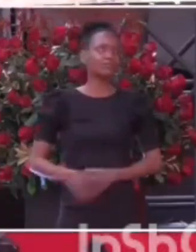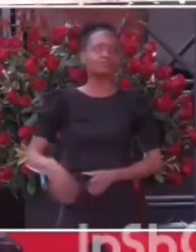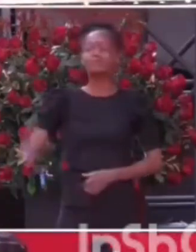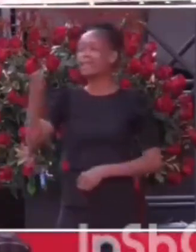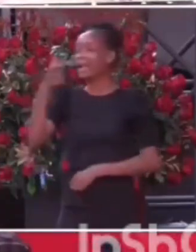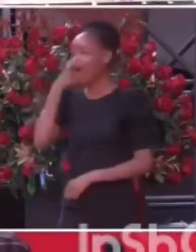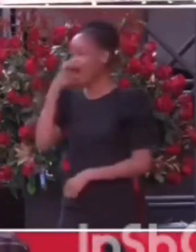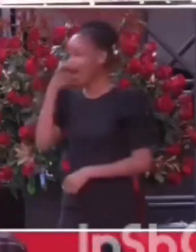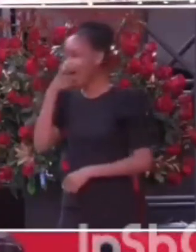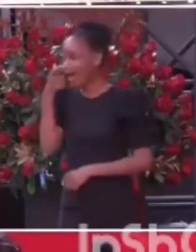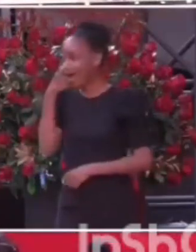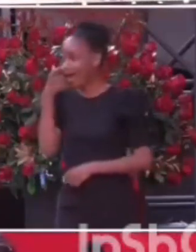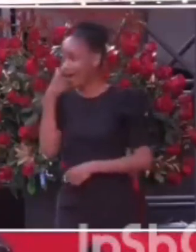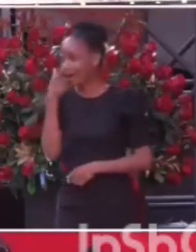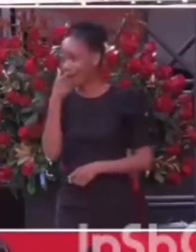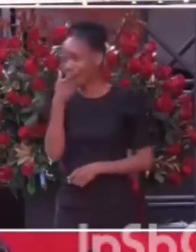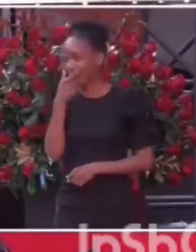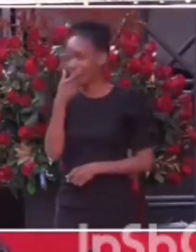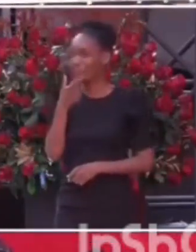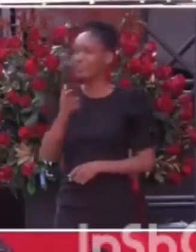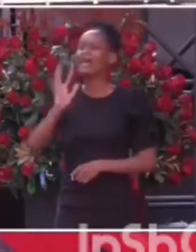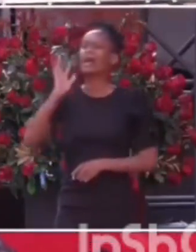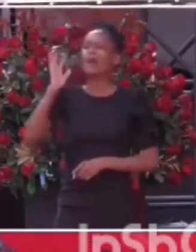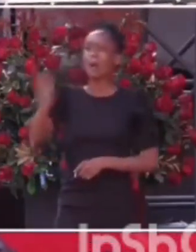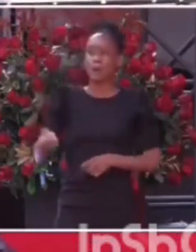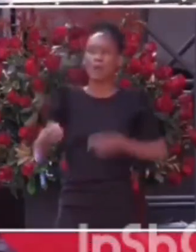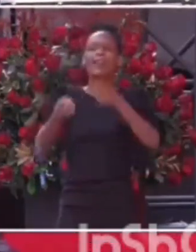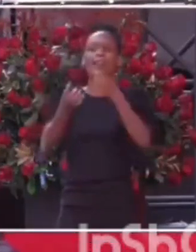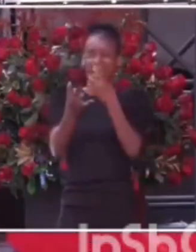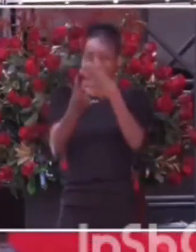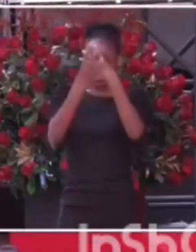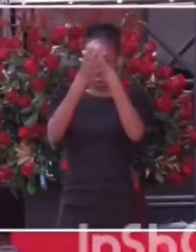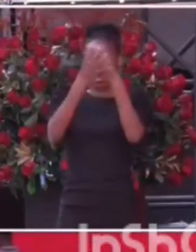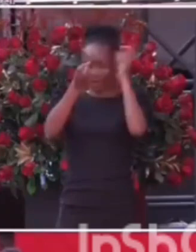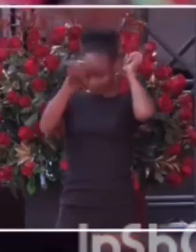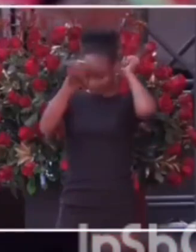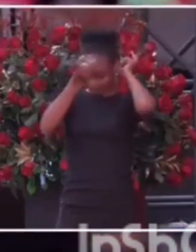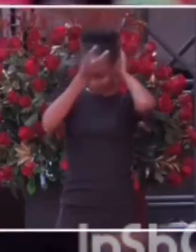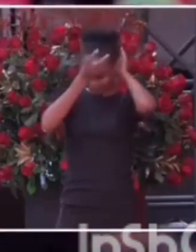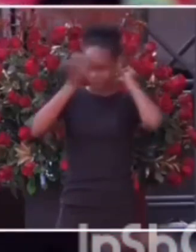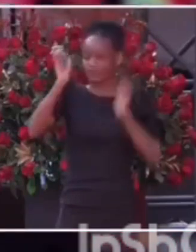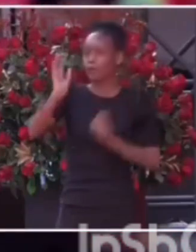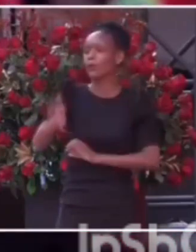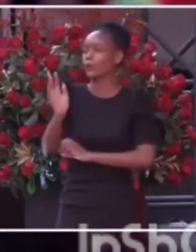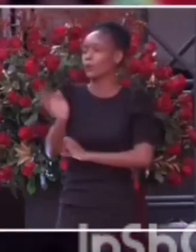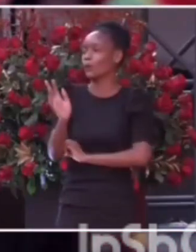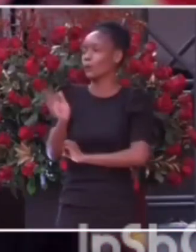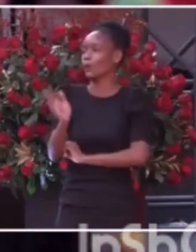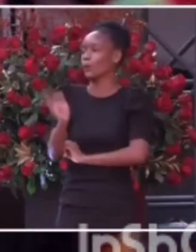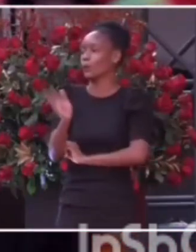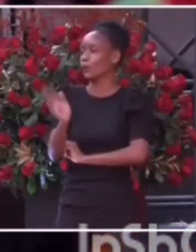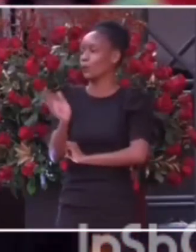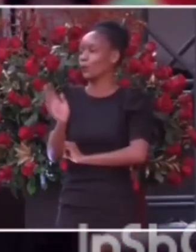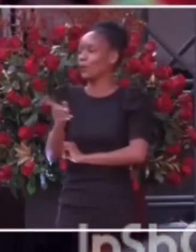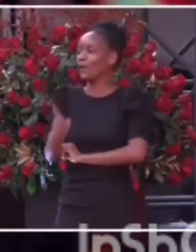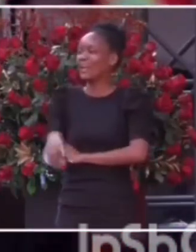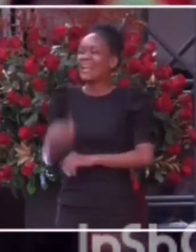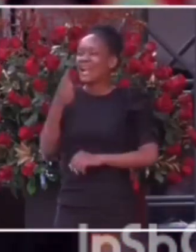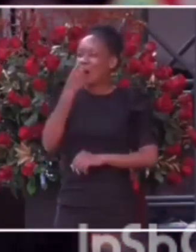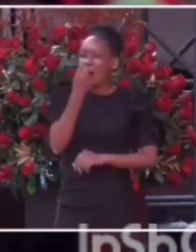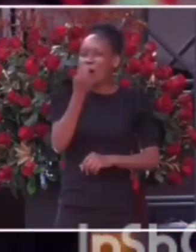Ramaphosa ro motsenya ka motronkong ka nkwa o bifa ba tla bona gore ba etsang ka nkwa ya ha